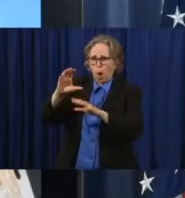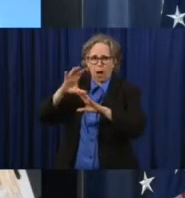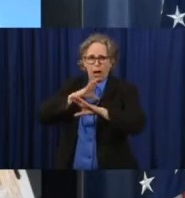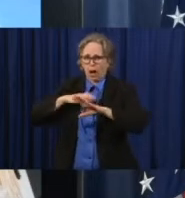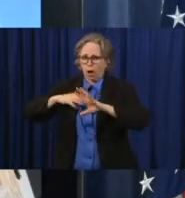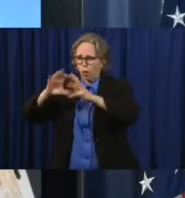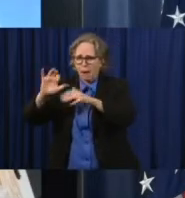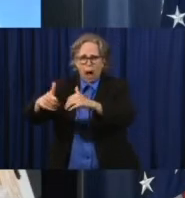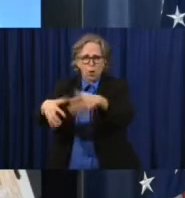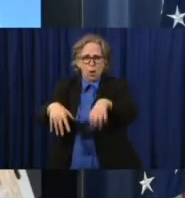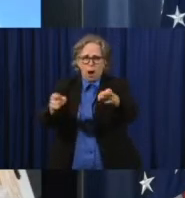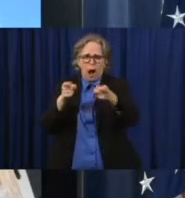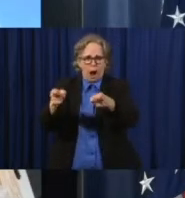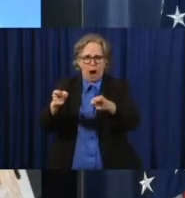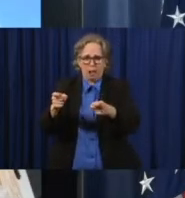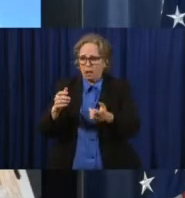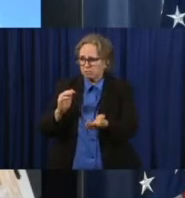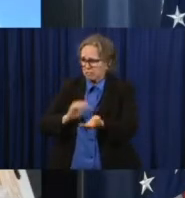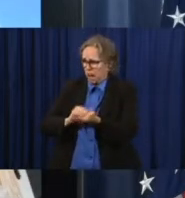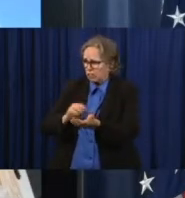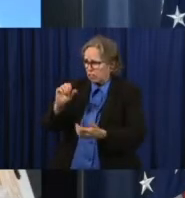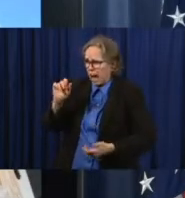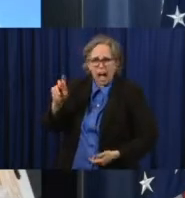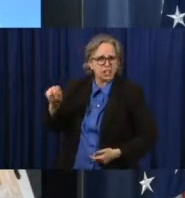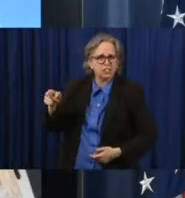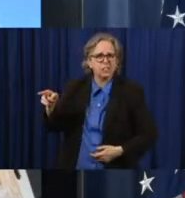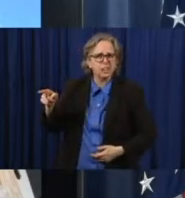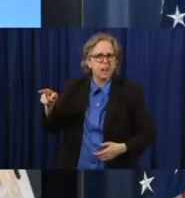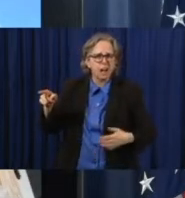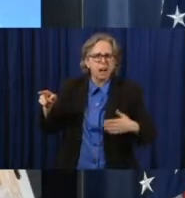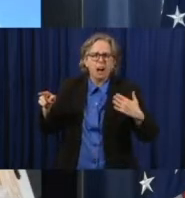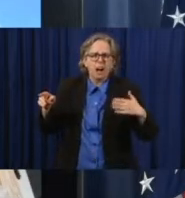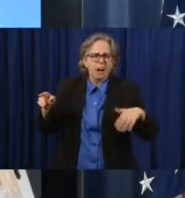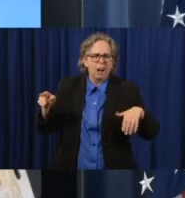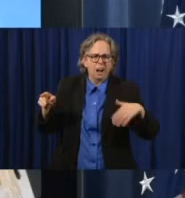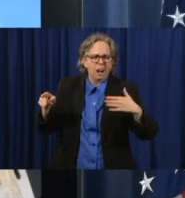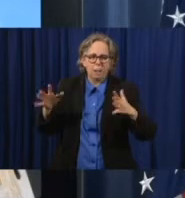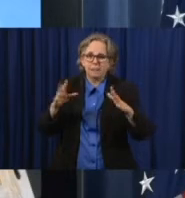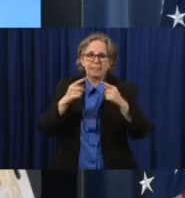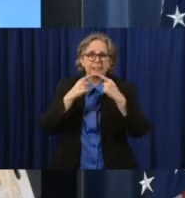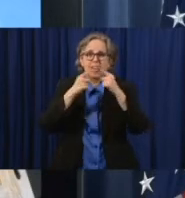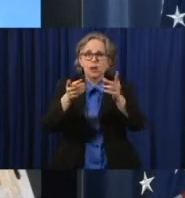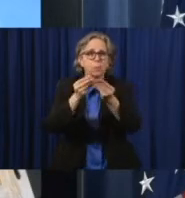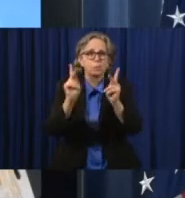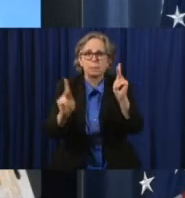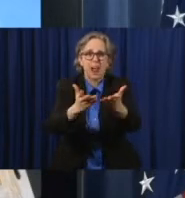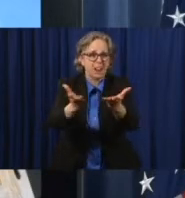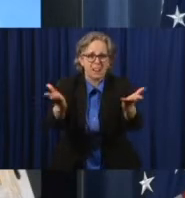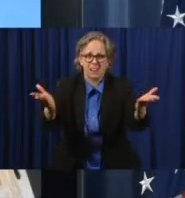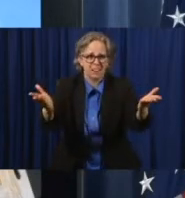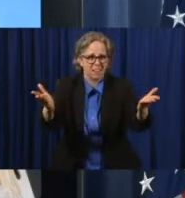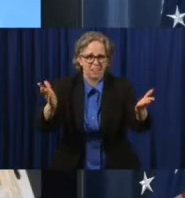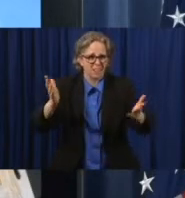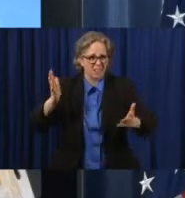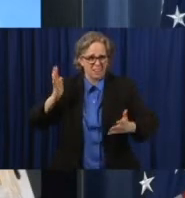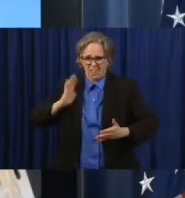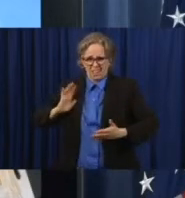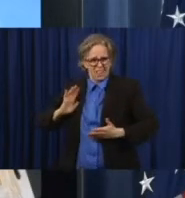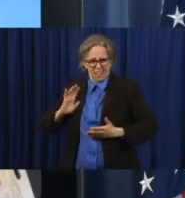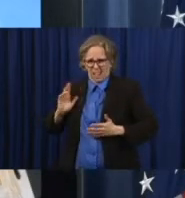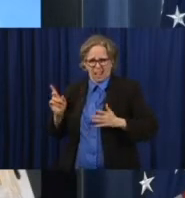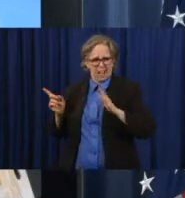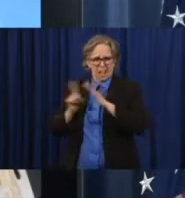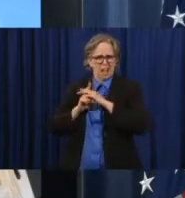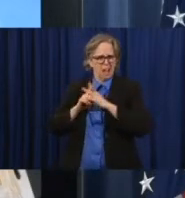Acton. And I can't stress enough to people, when this first happened to me, I said to my niece, this is a very